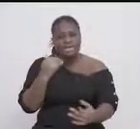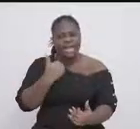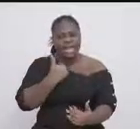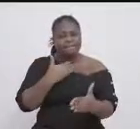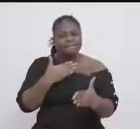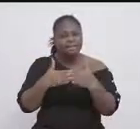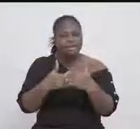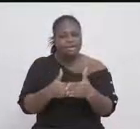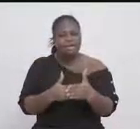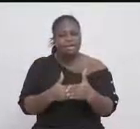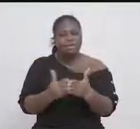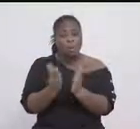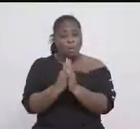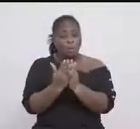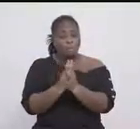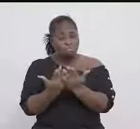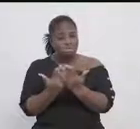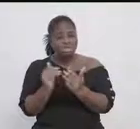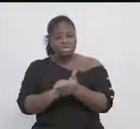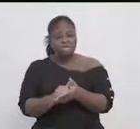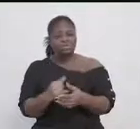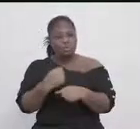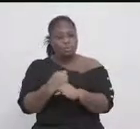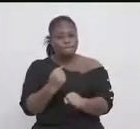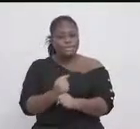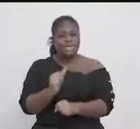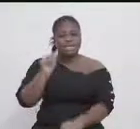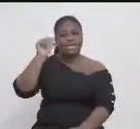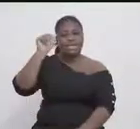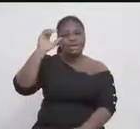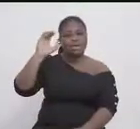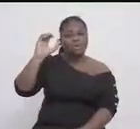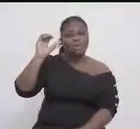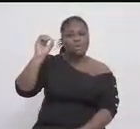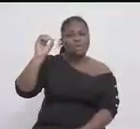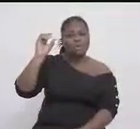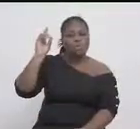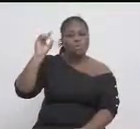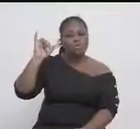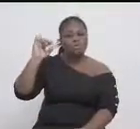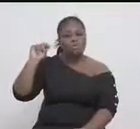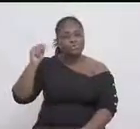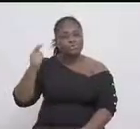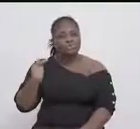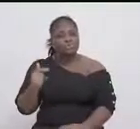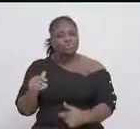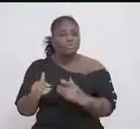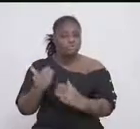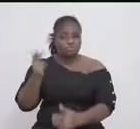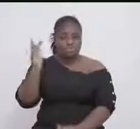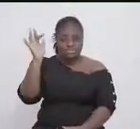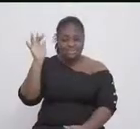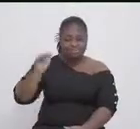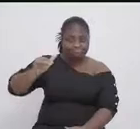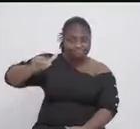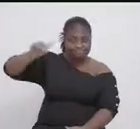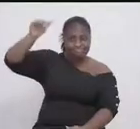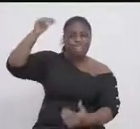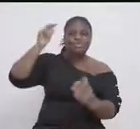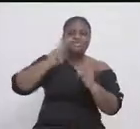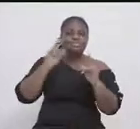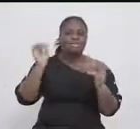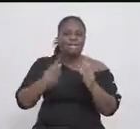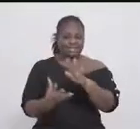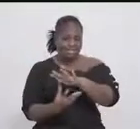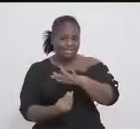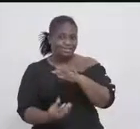guide or a book online that will make coding simple for adults who are age 25 or above, so we can also download from